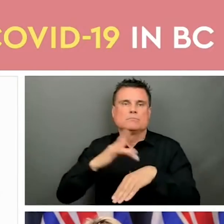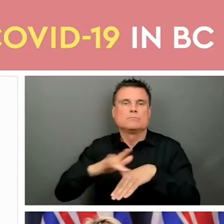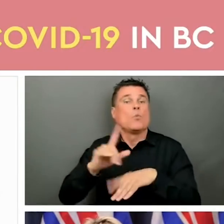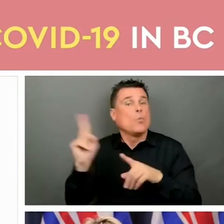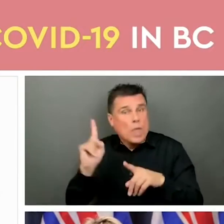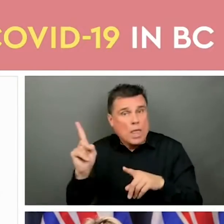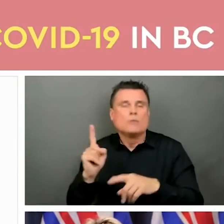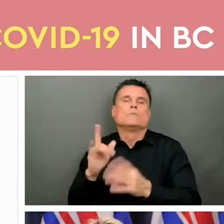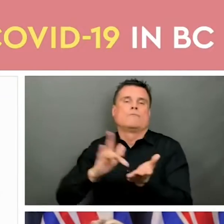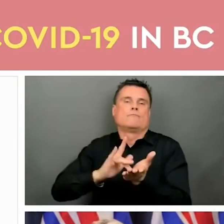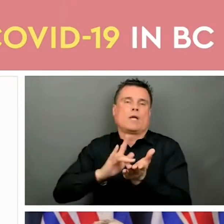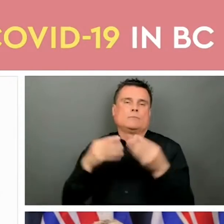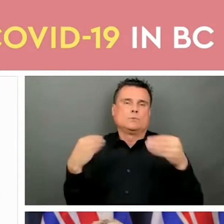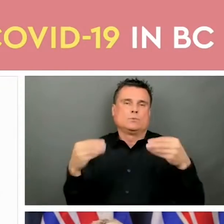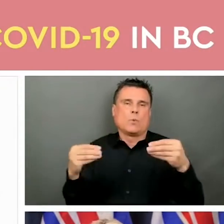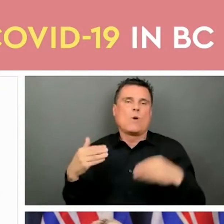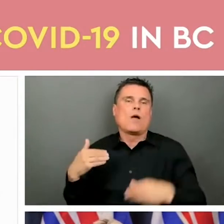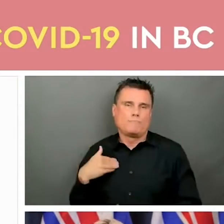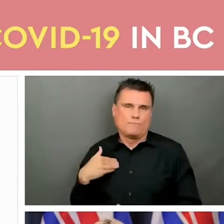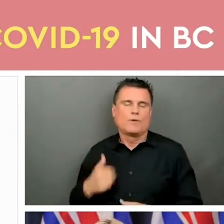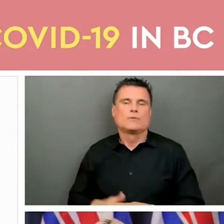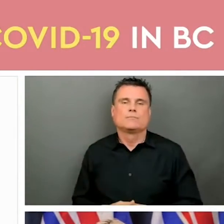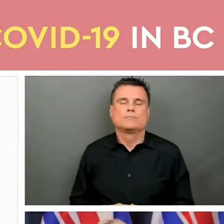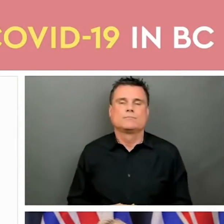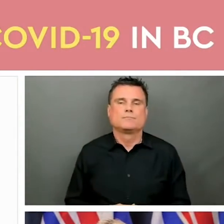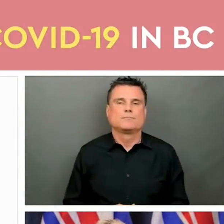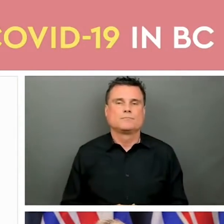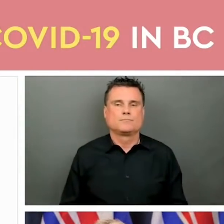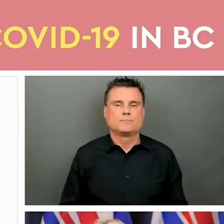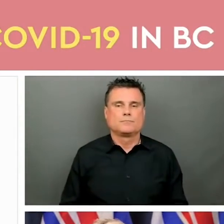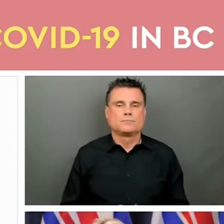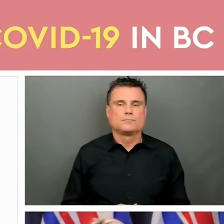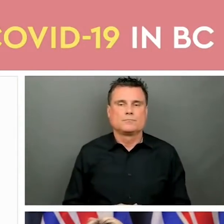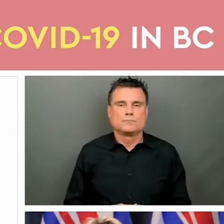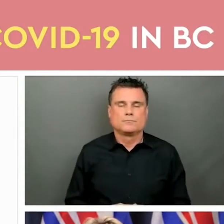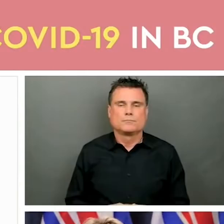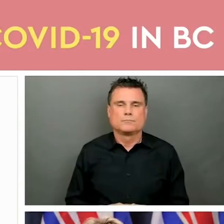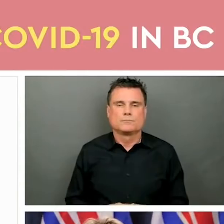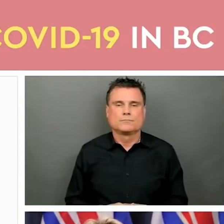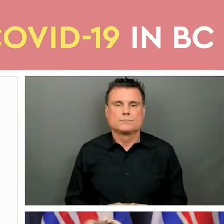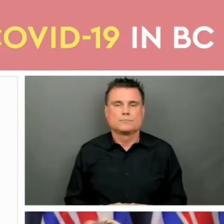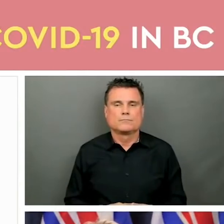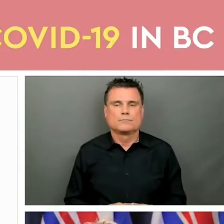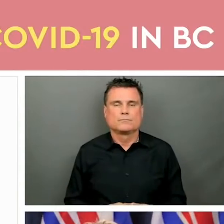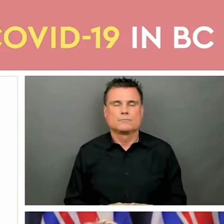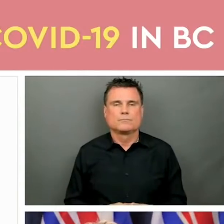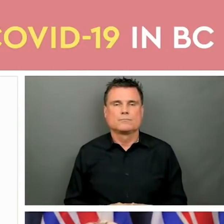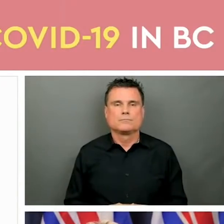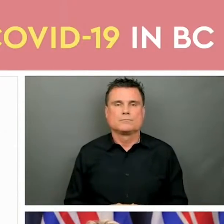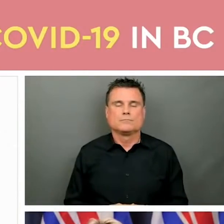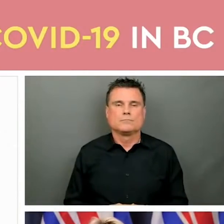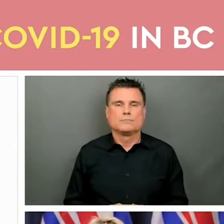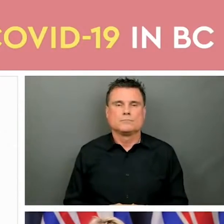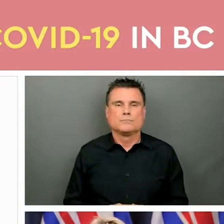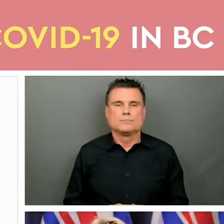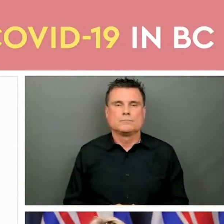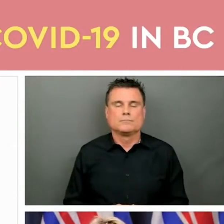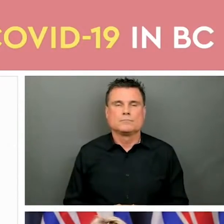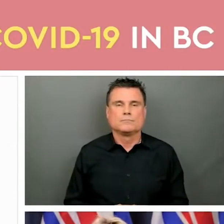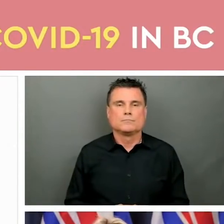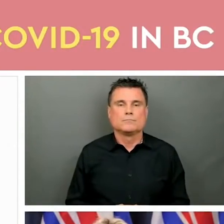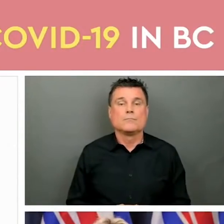people 40 and above in specific high-risk communities. So these highest priority communities have